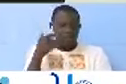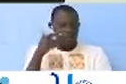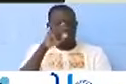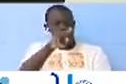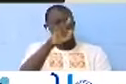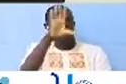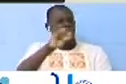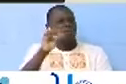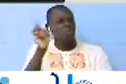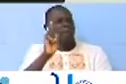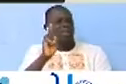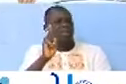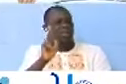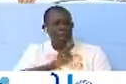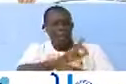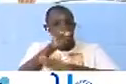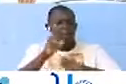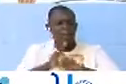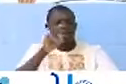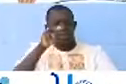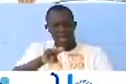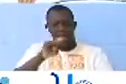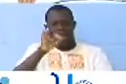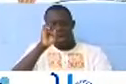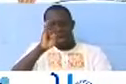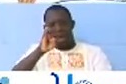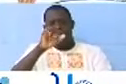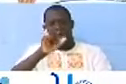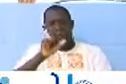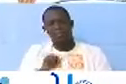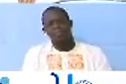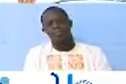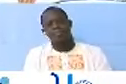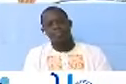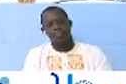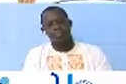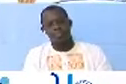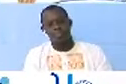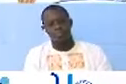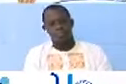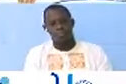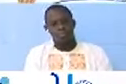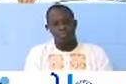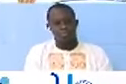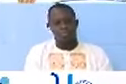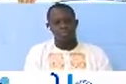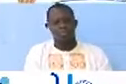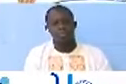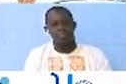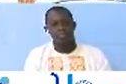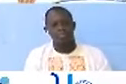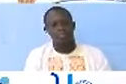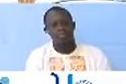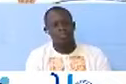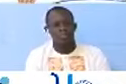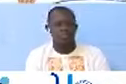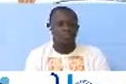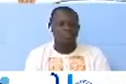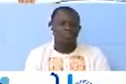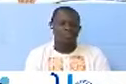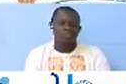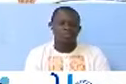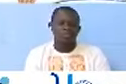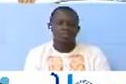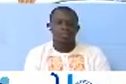NIA? Silang ngay mem be fota ñu bem kulen wala ko kulen ka ko munu bango ka ndu mo be ka munu ka fo ñoy bar silang ni siboro ngana ita